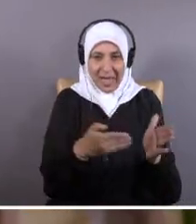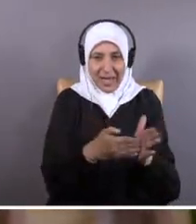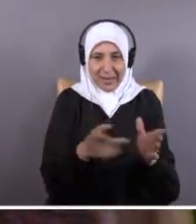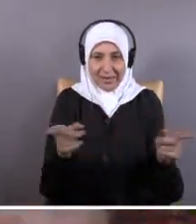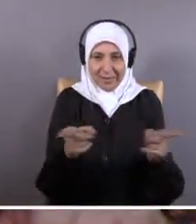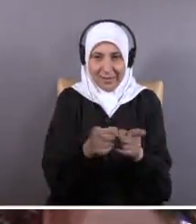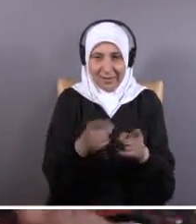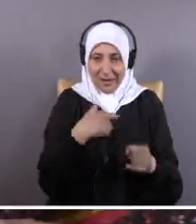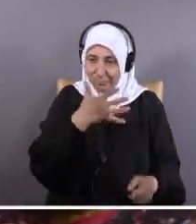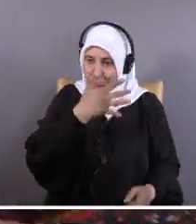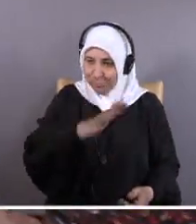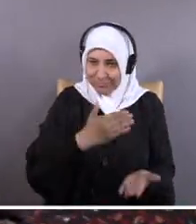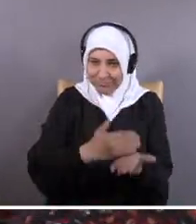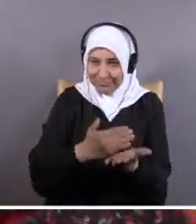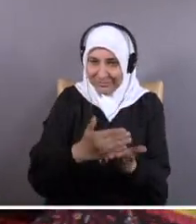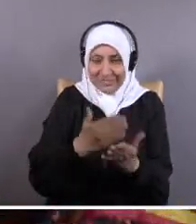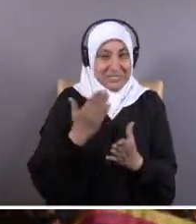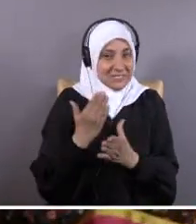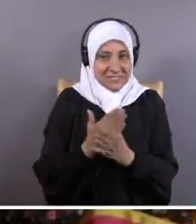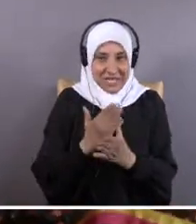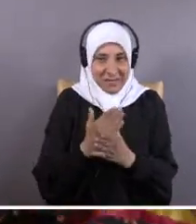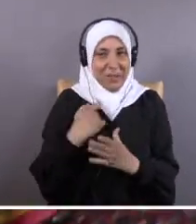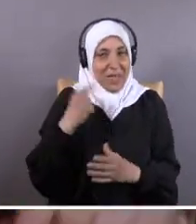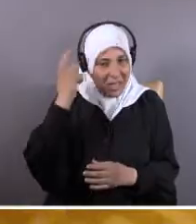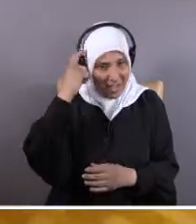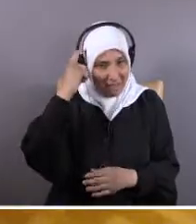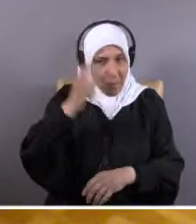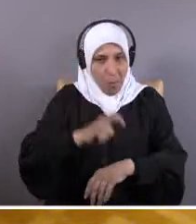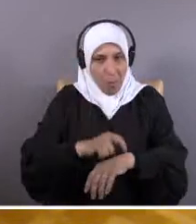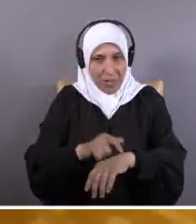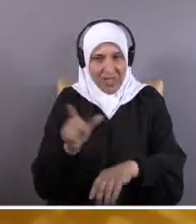I'm getting conscious of time.